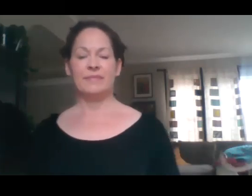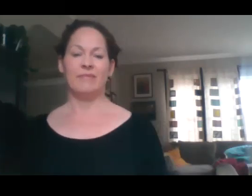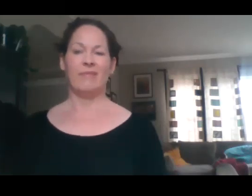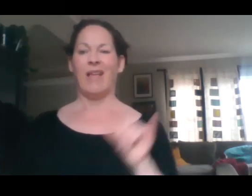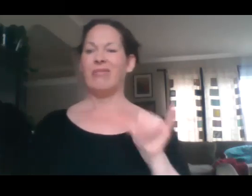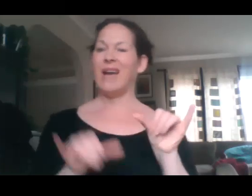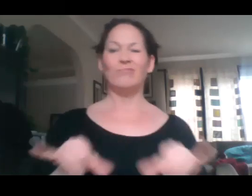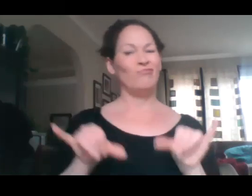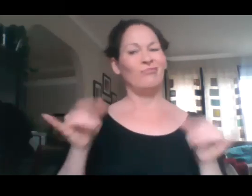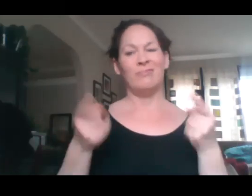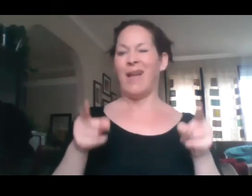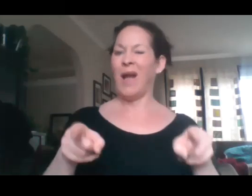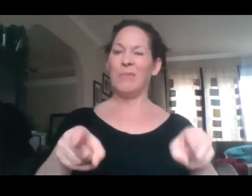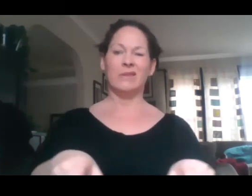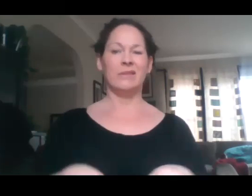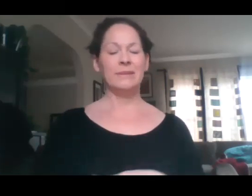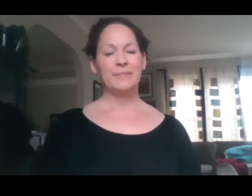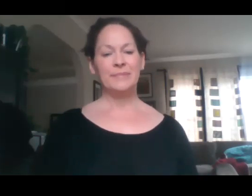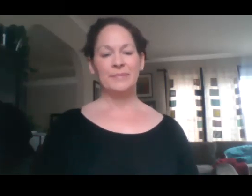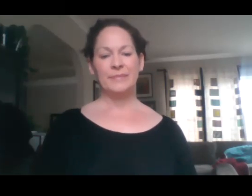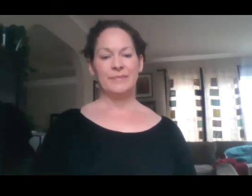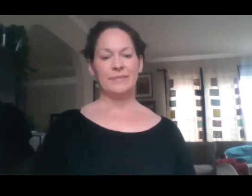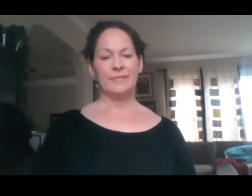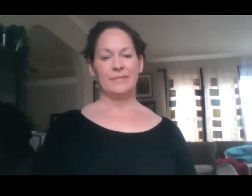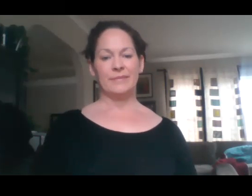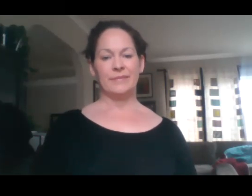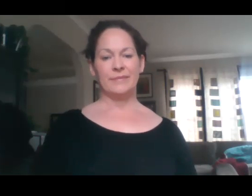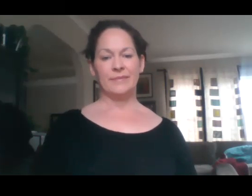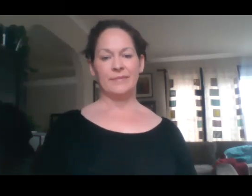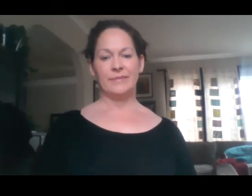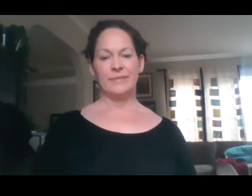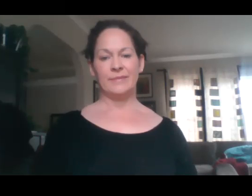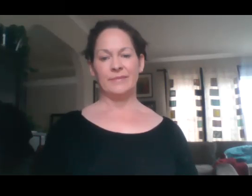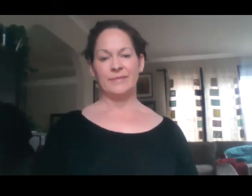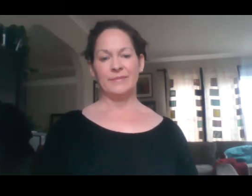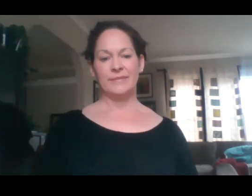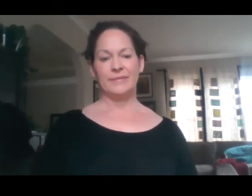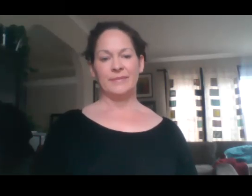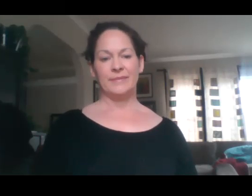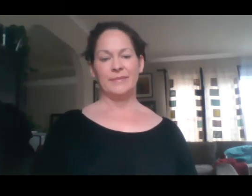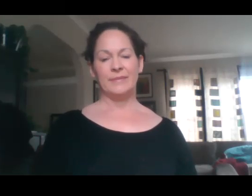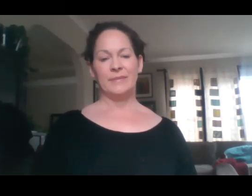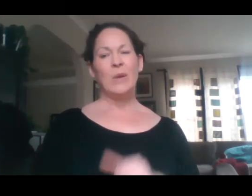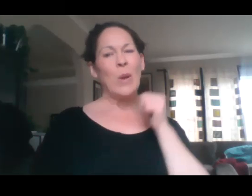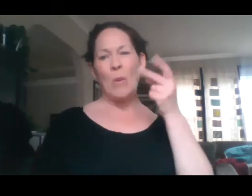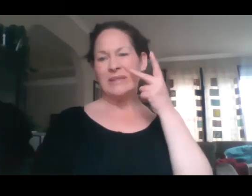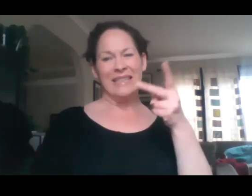that happens with these, and it's a style that we don't do all the time.